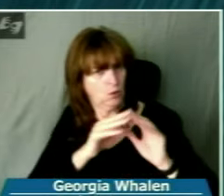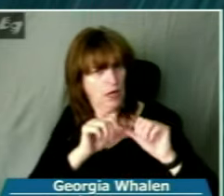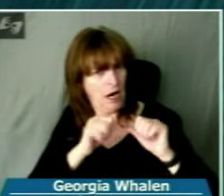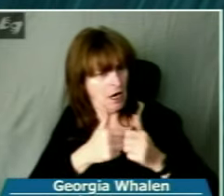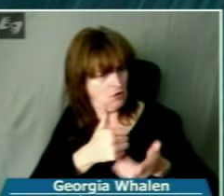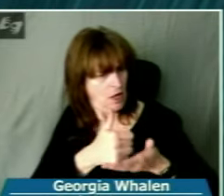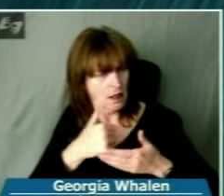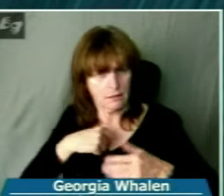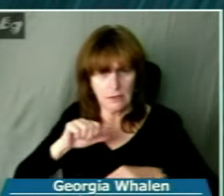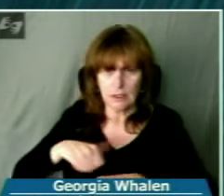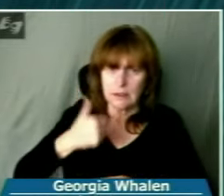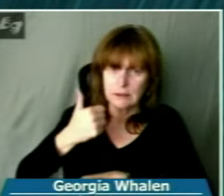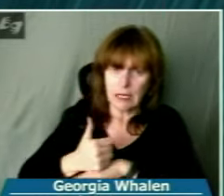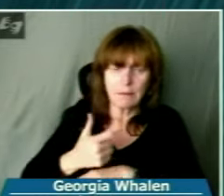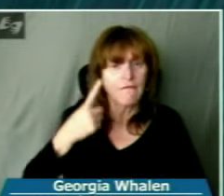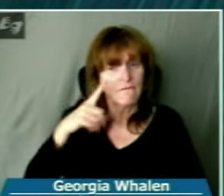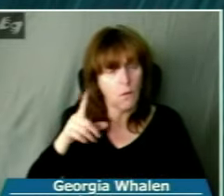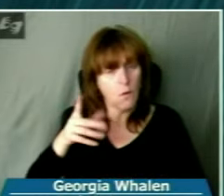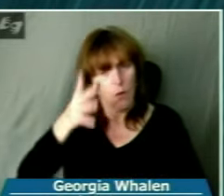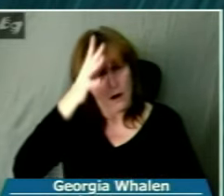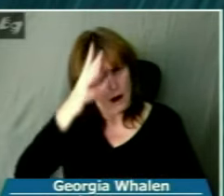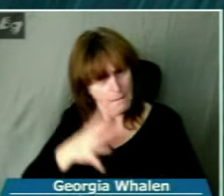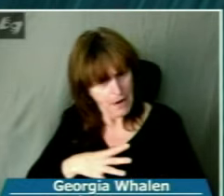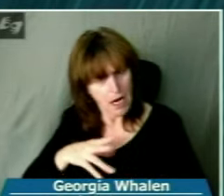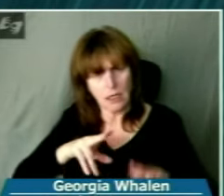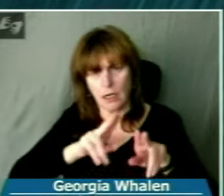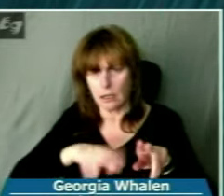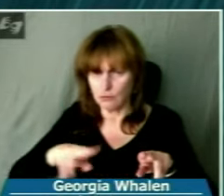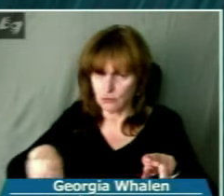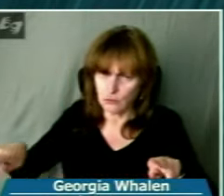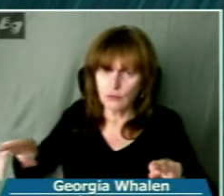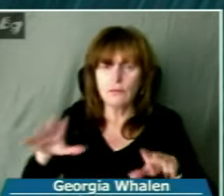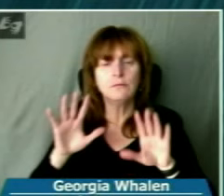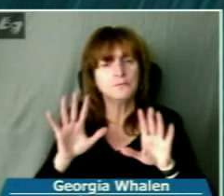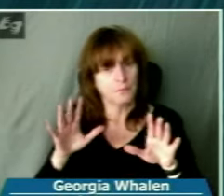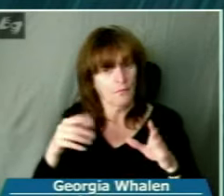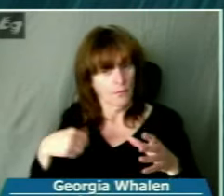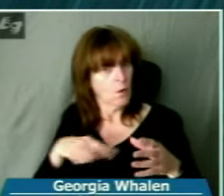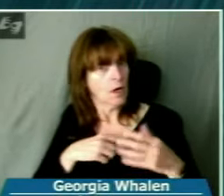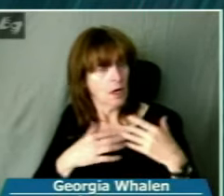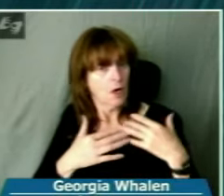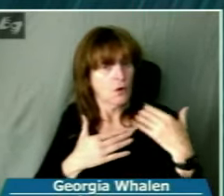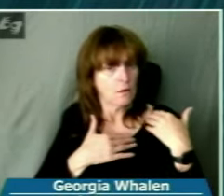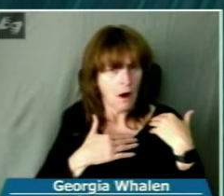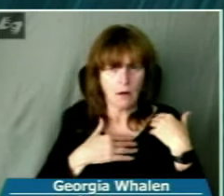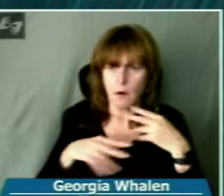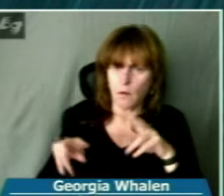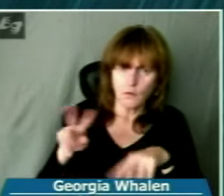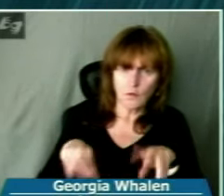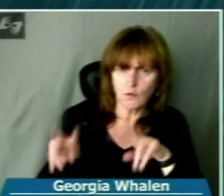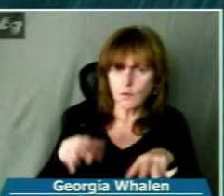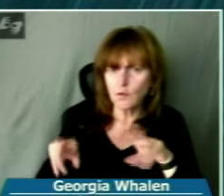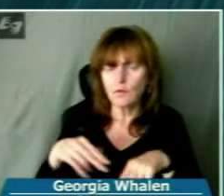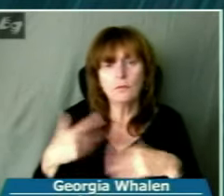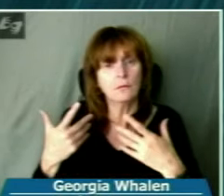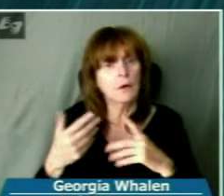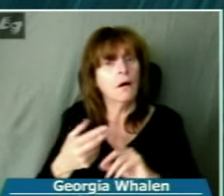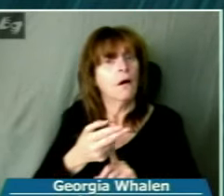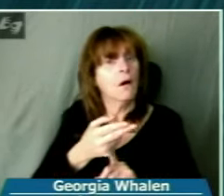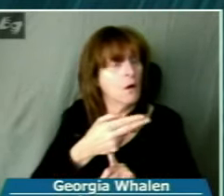recently taken over providing the responsibilities and overseeing one of the hotels for single women in our